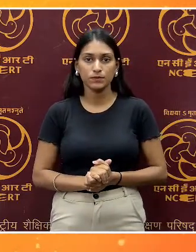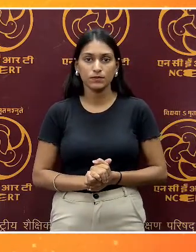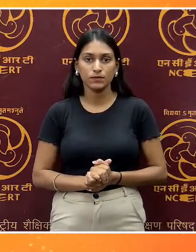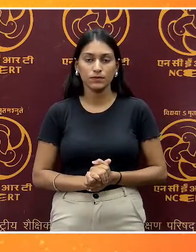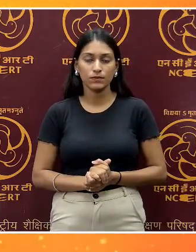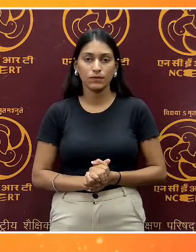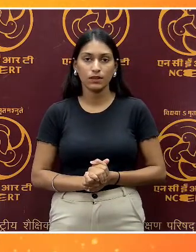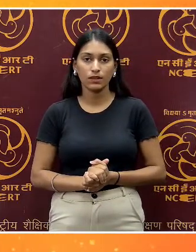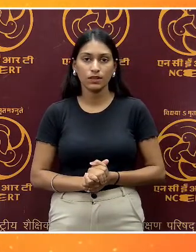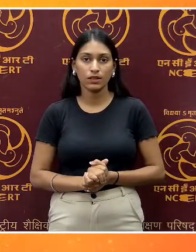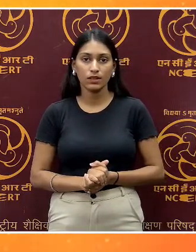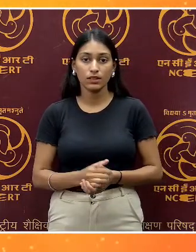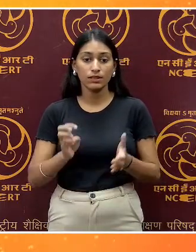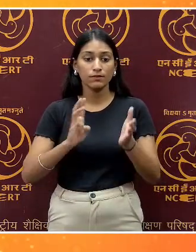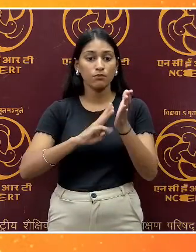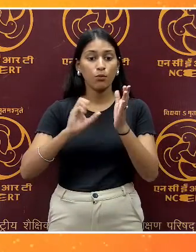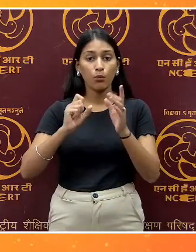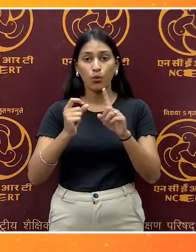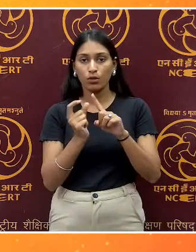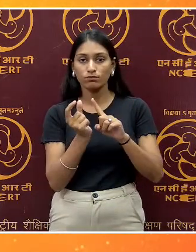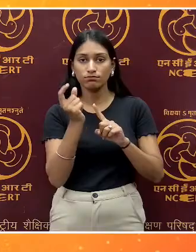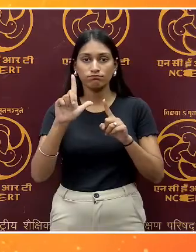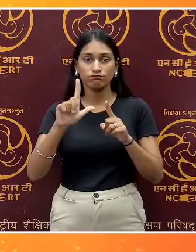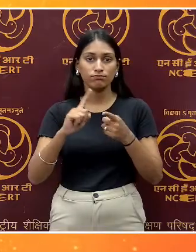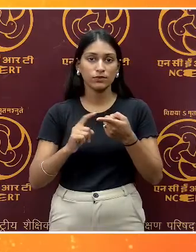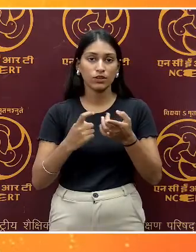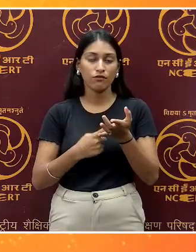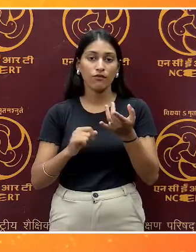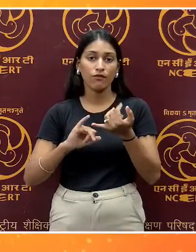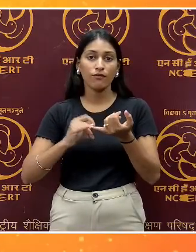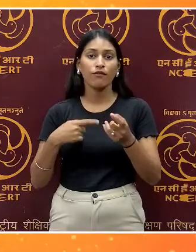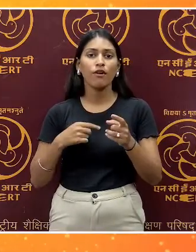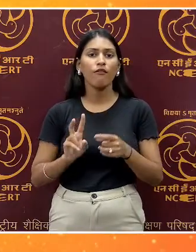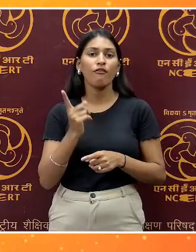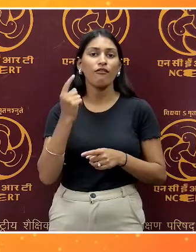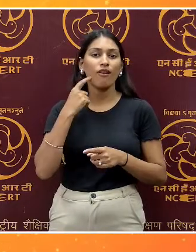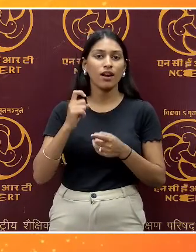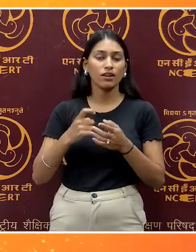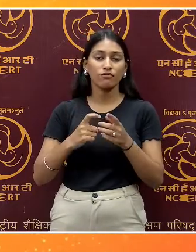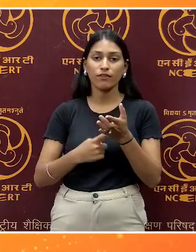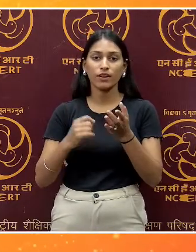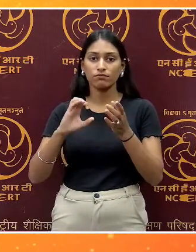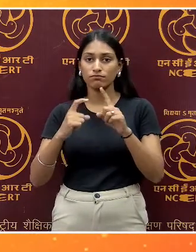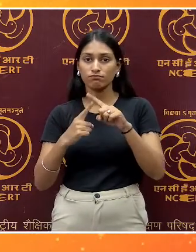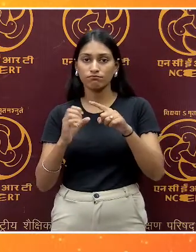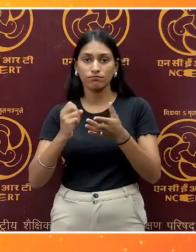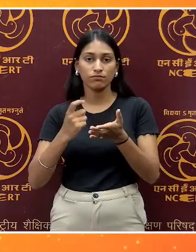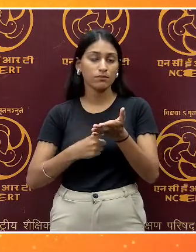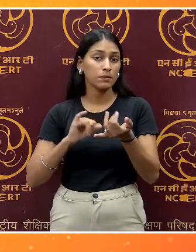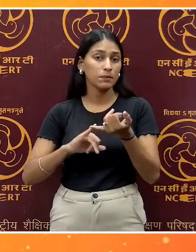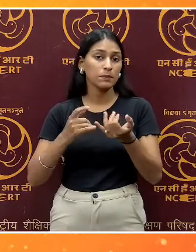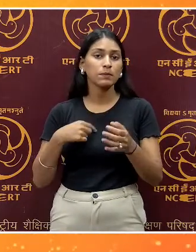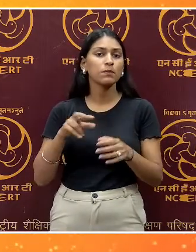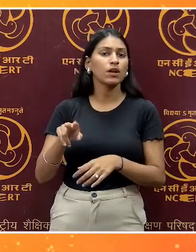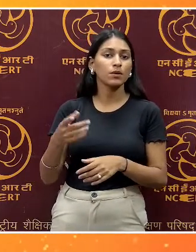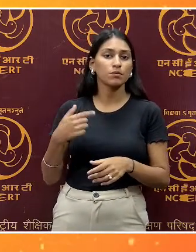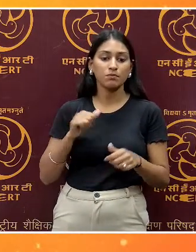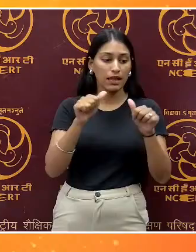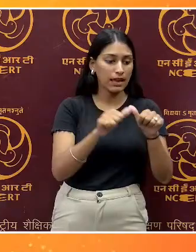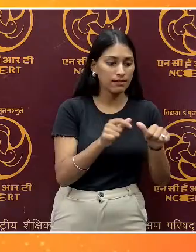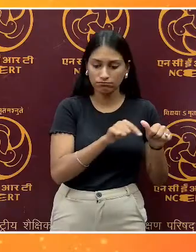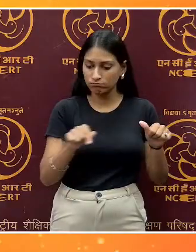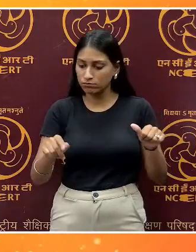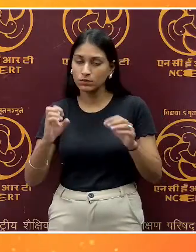We write modulus of vector A as symbol A, because